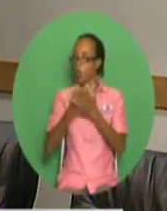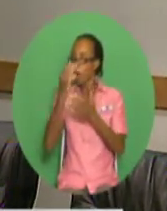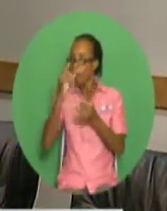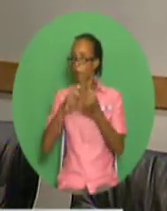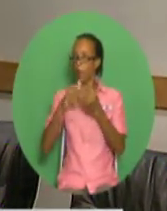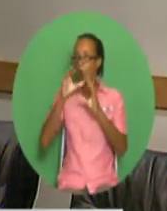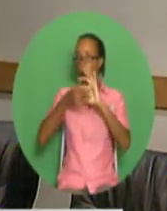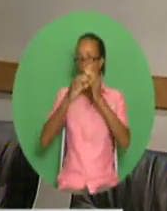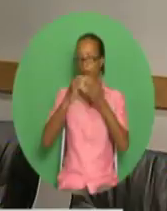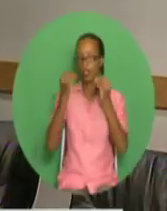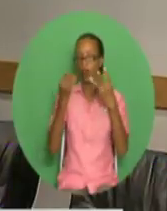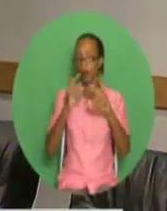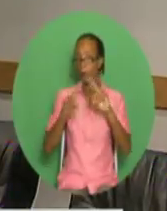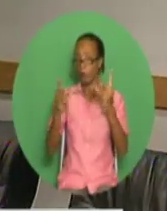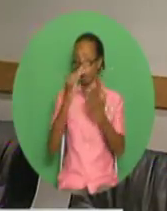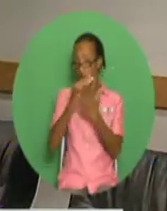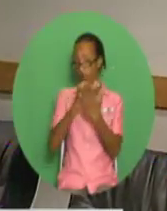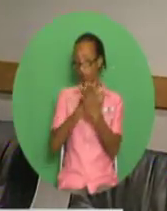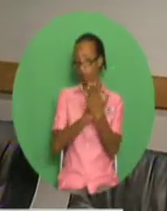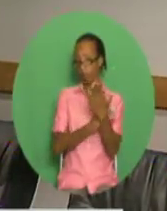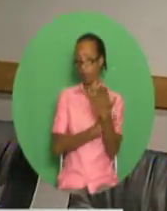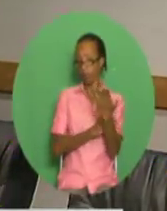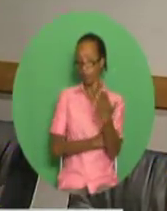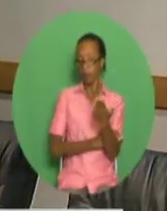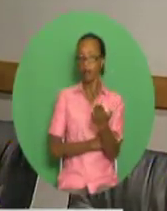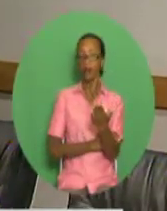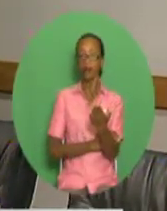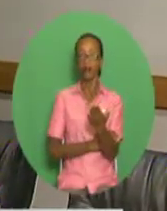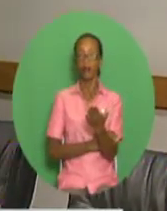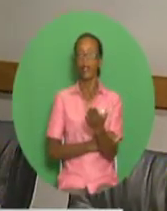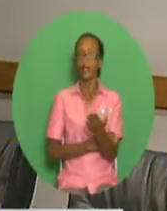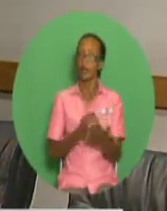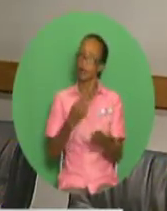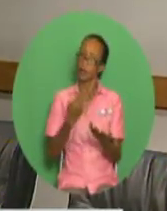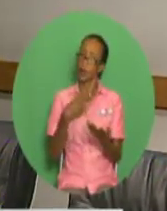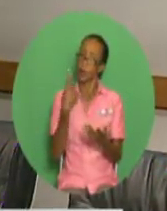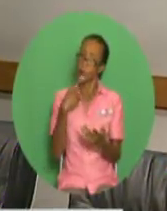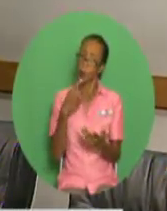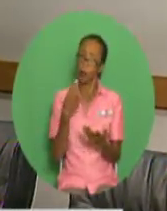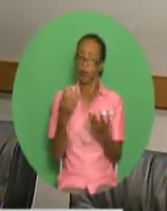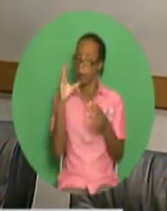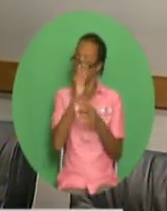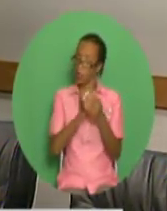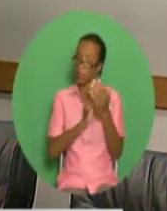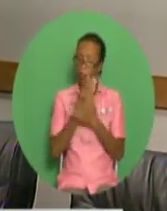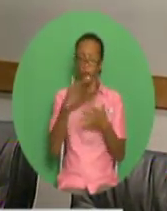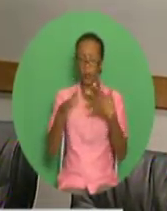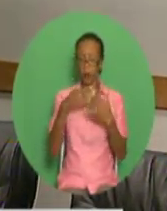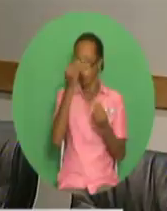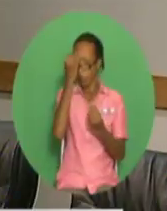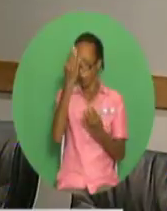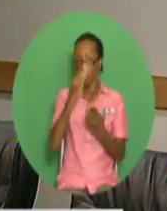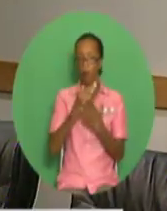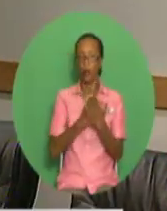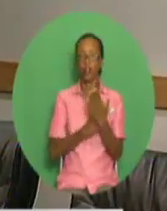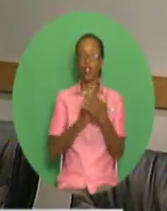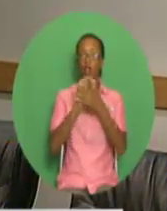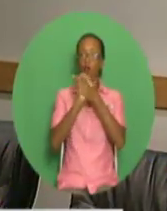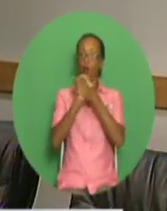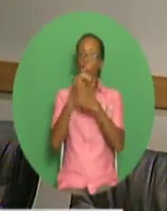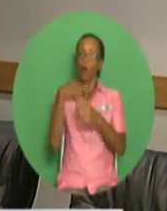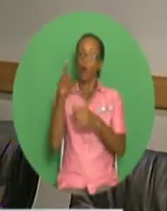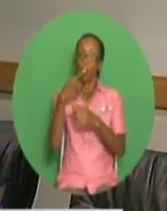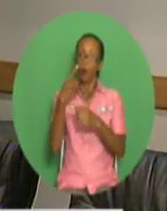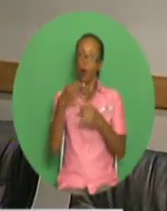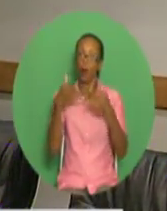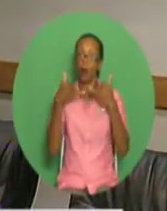few of these sports. It's a long list that I have. I'll take up my whole time, and I apologize to those who may not call. And let me congratulate the National